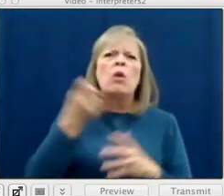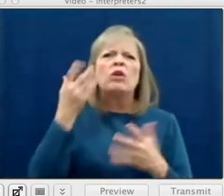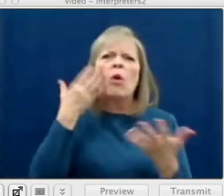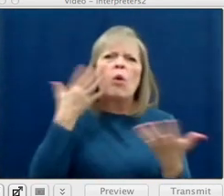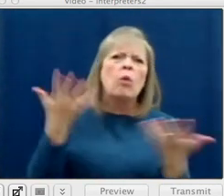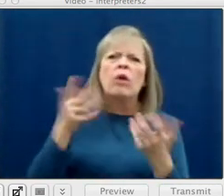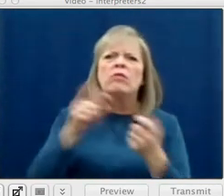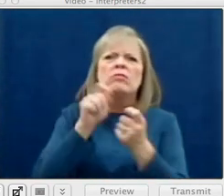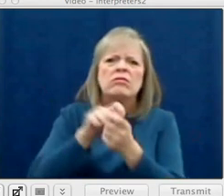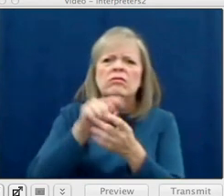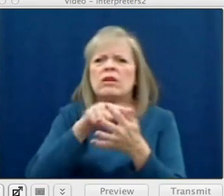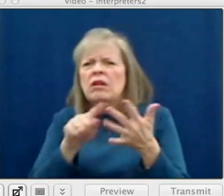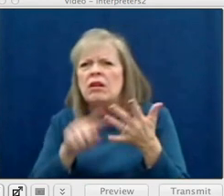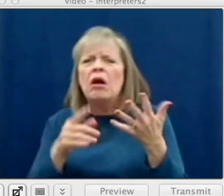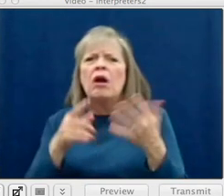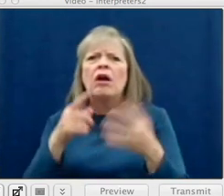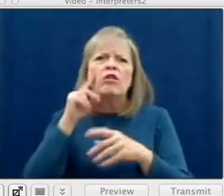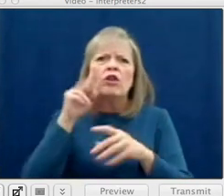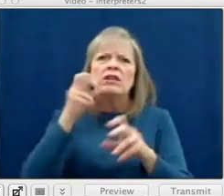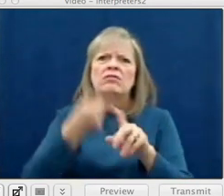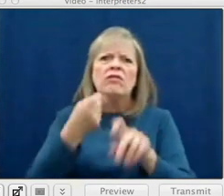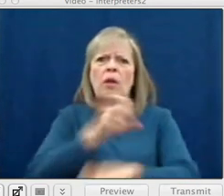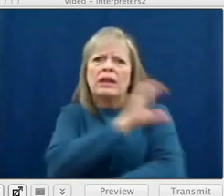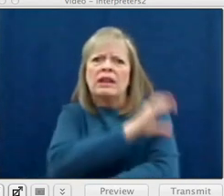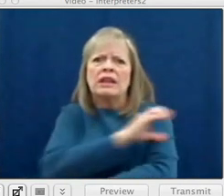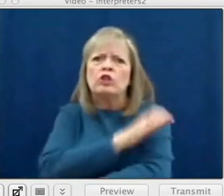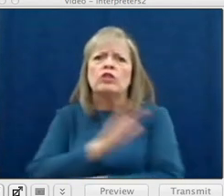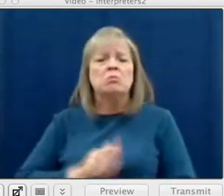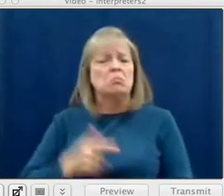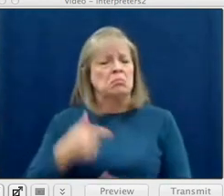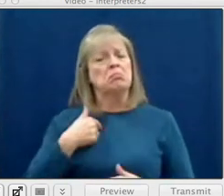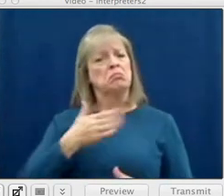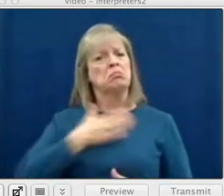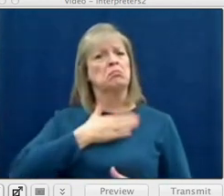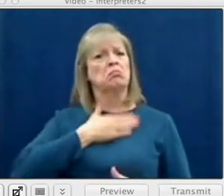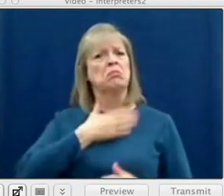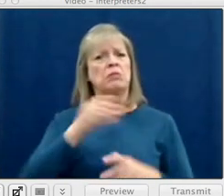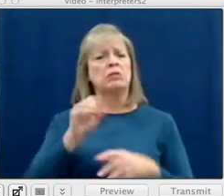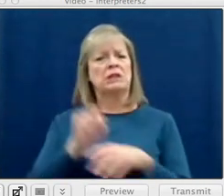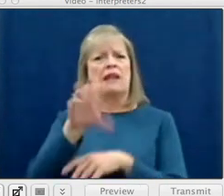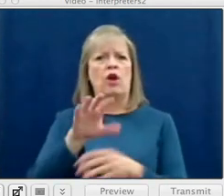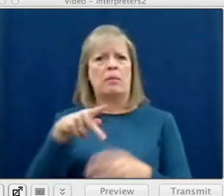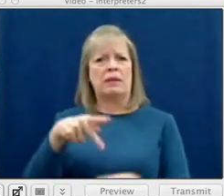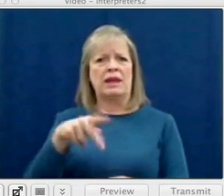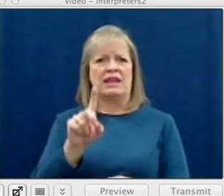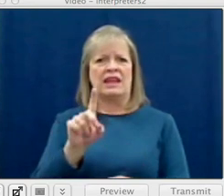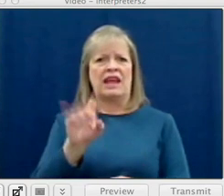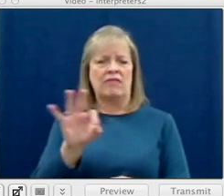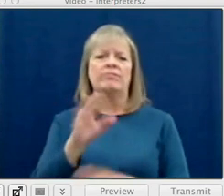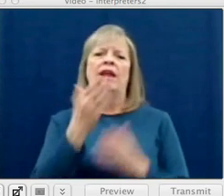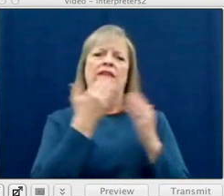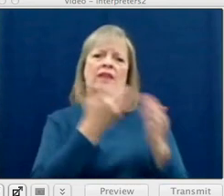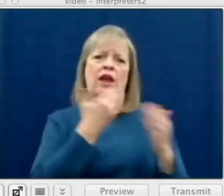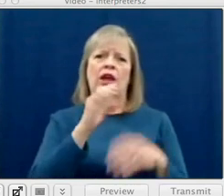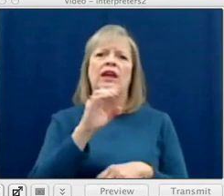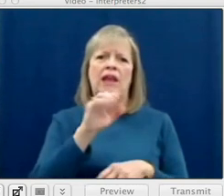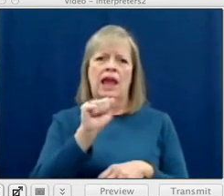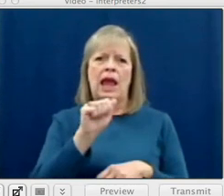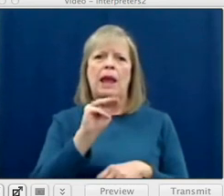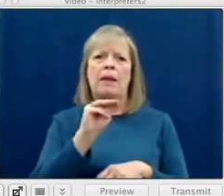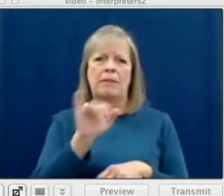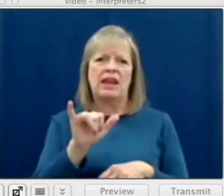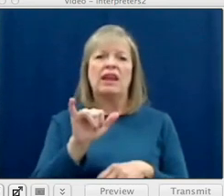blasé clinician, I would be happy to send you that PDF, and I think Amy also has a copy of the PDF. So if you